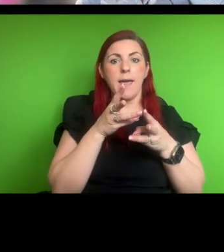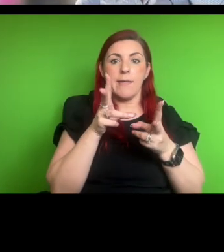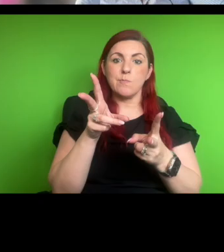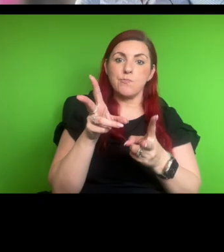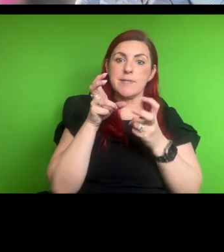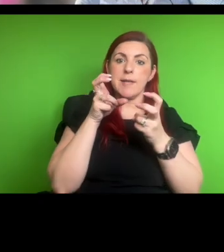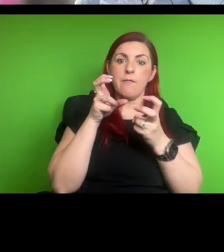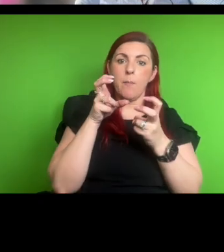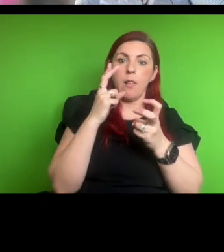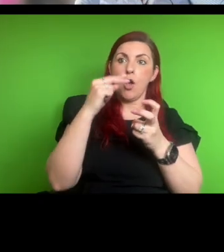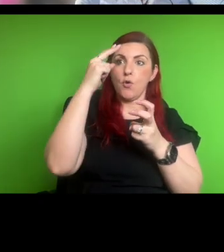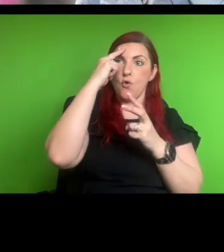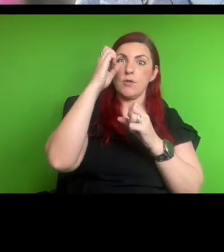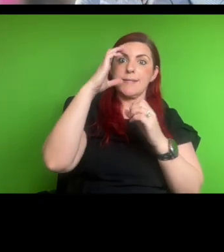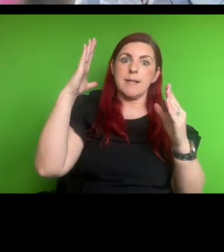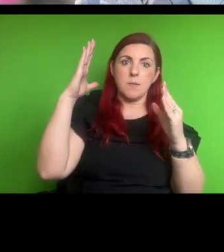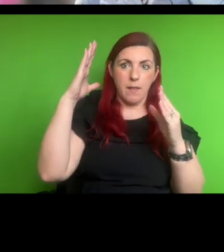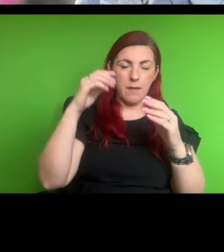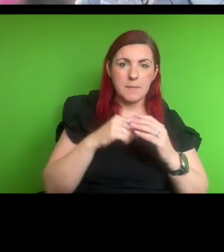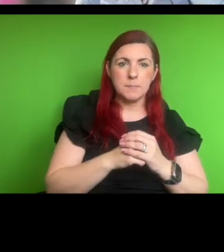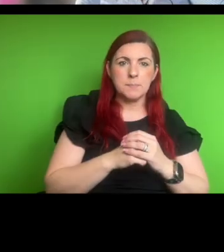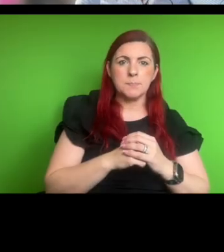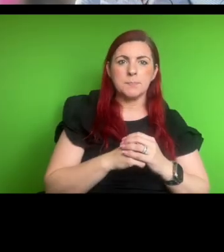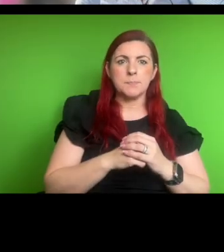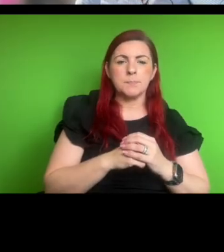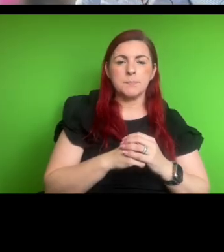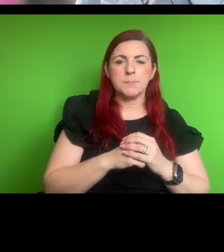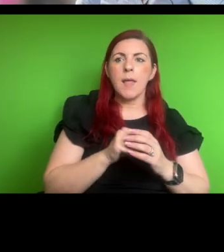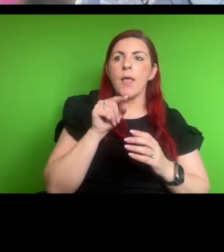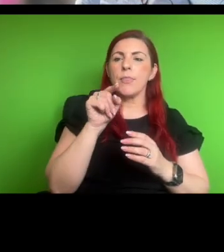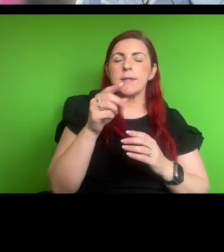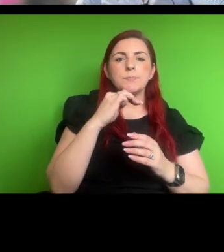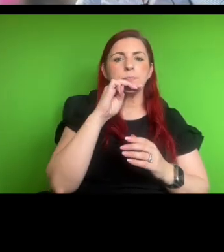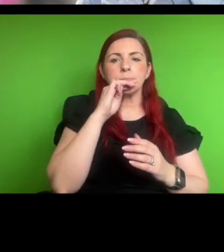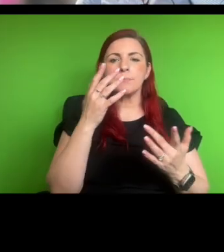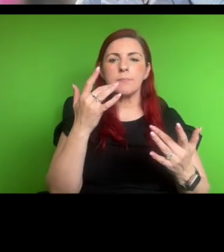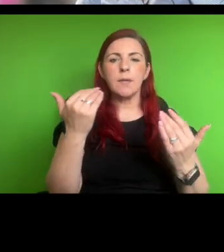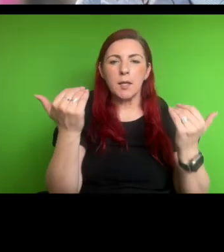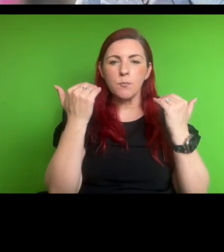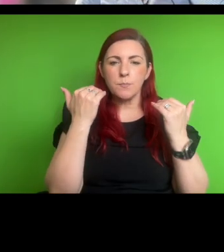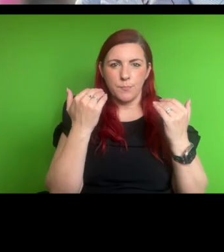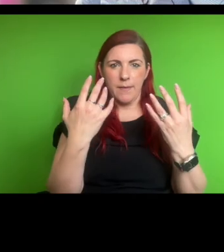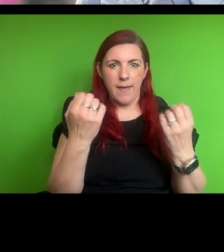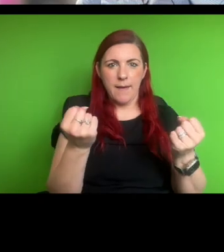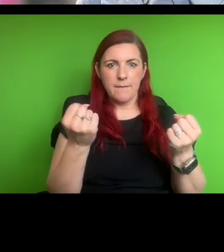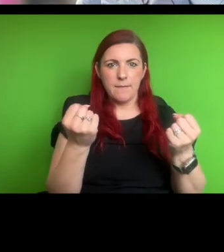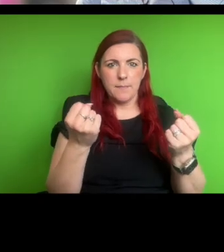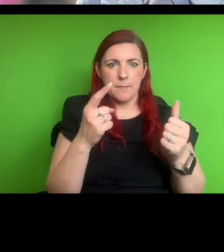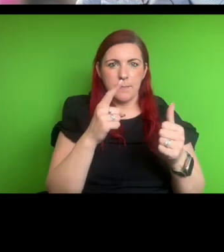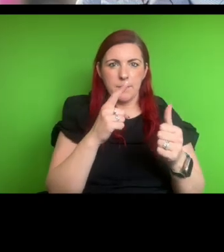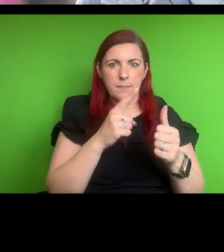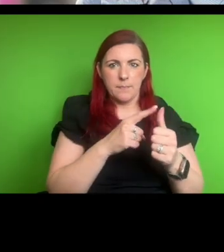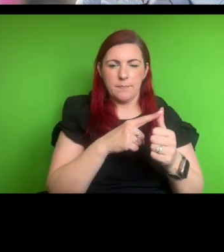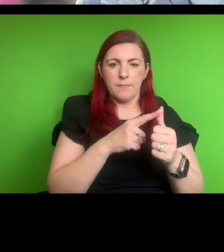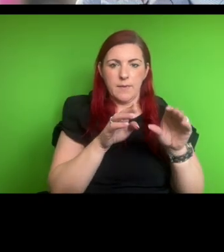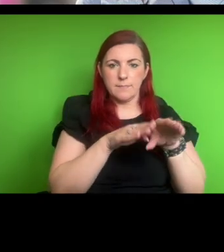understandable. So information contains, within this standard, it contains